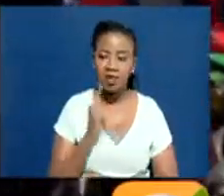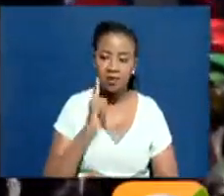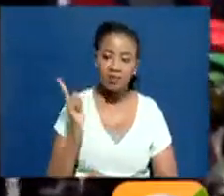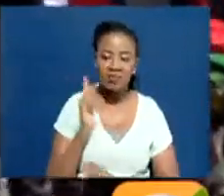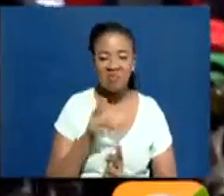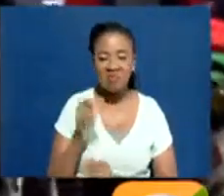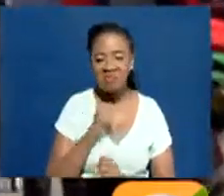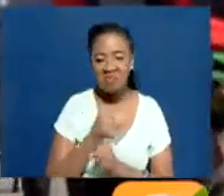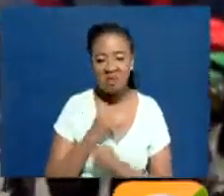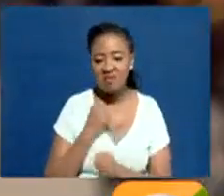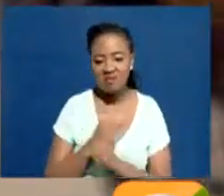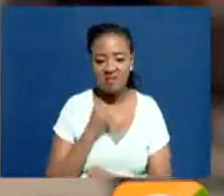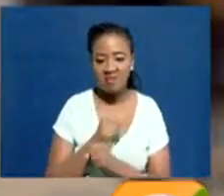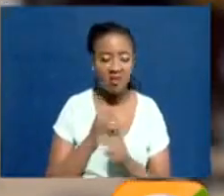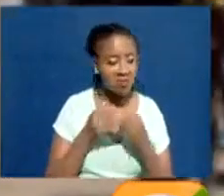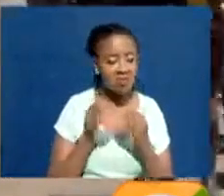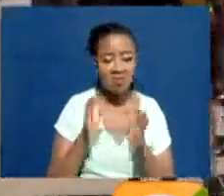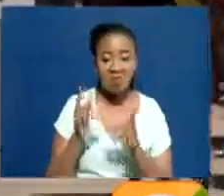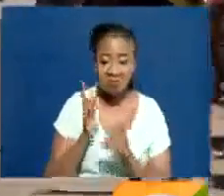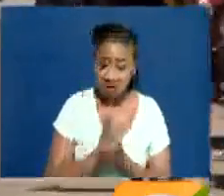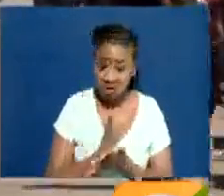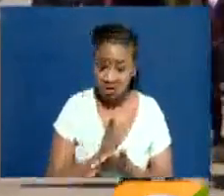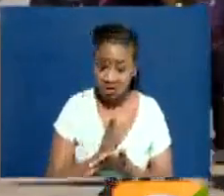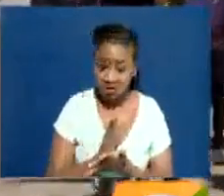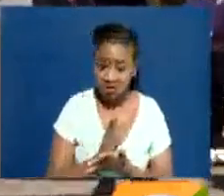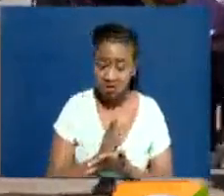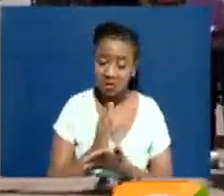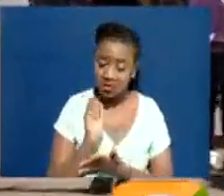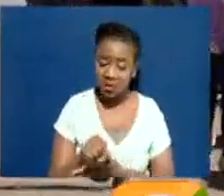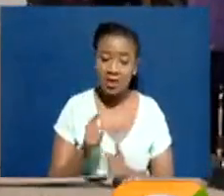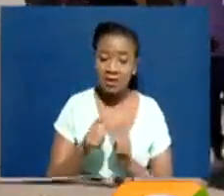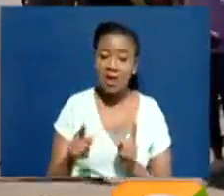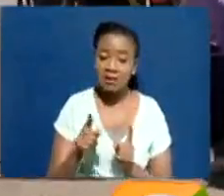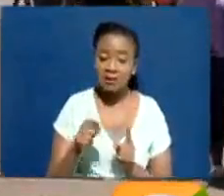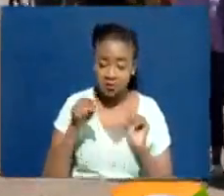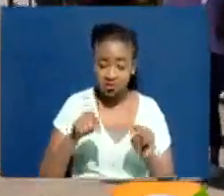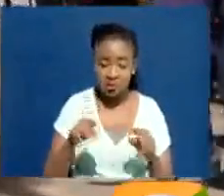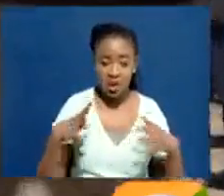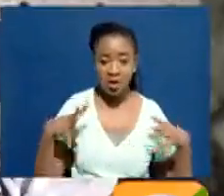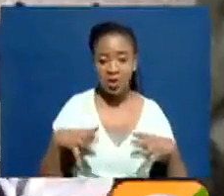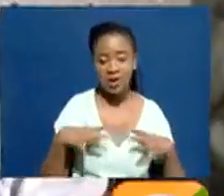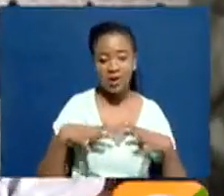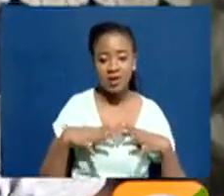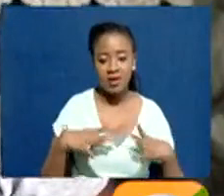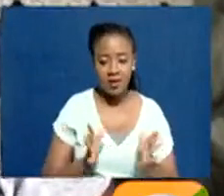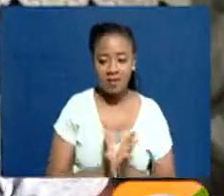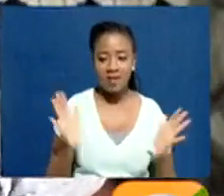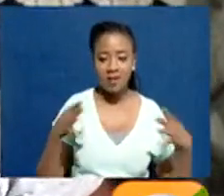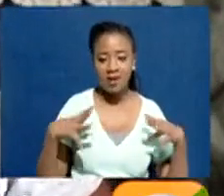Most of the businesses are open, despite the fact that it's a public holiday, Madaraka Day.